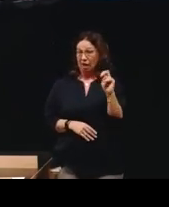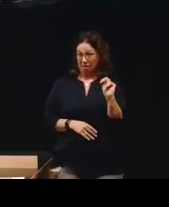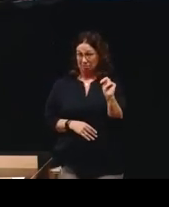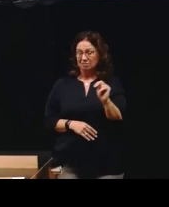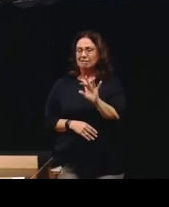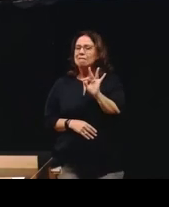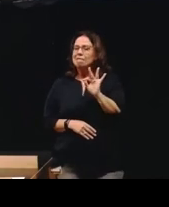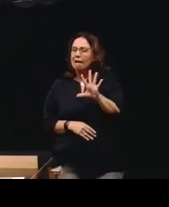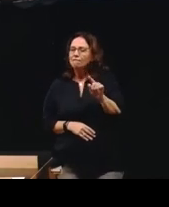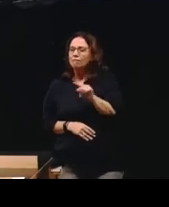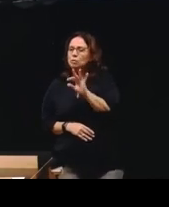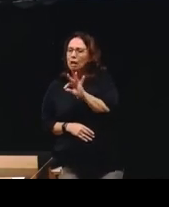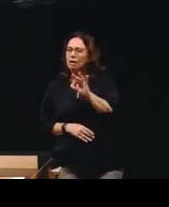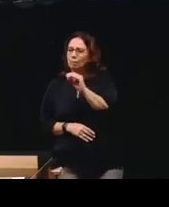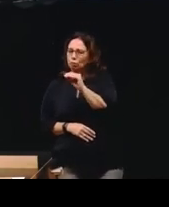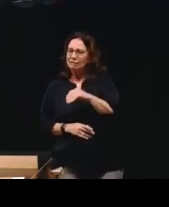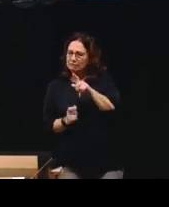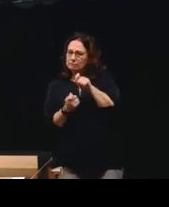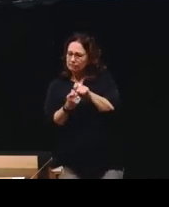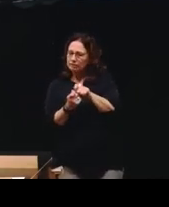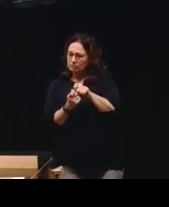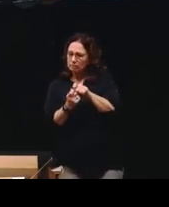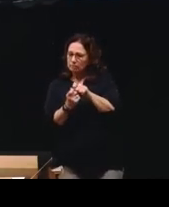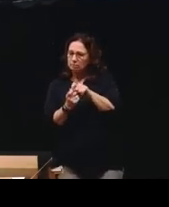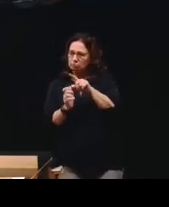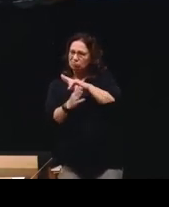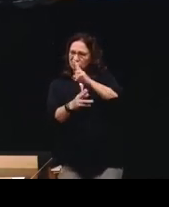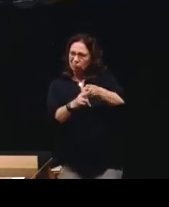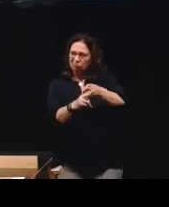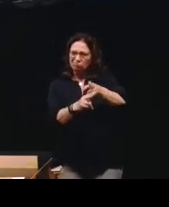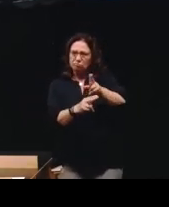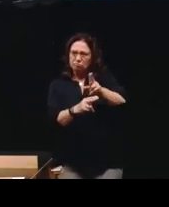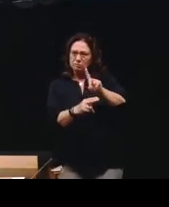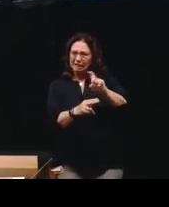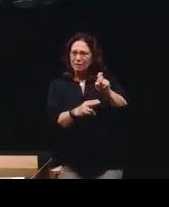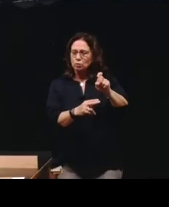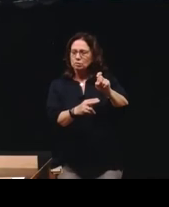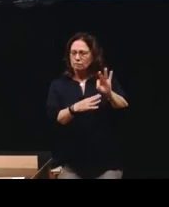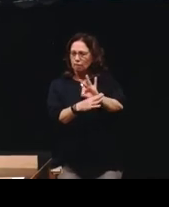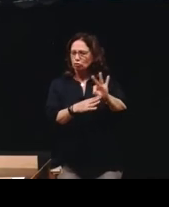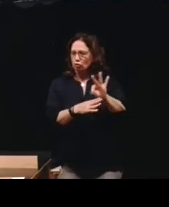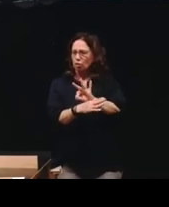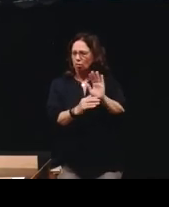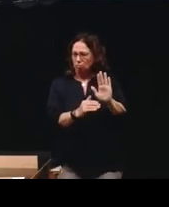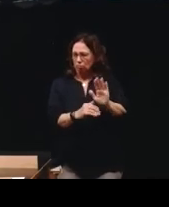95 to 99% specific for a diagnosis of functional limb weakness,